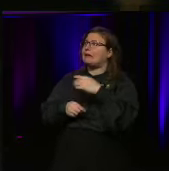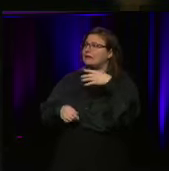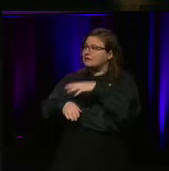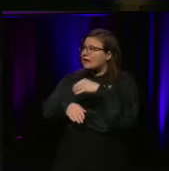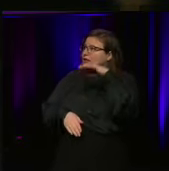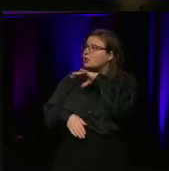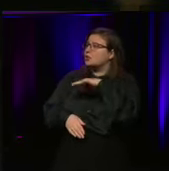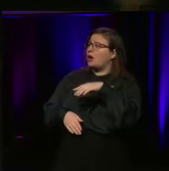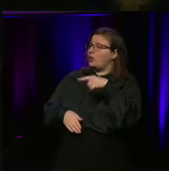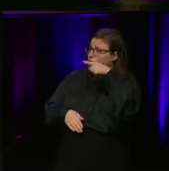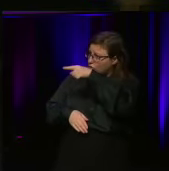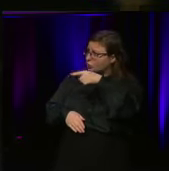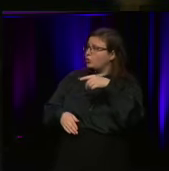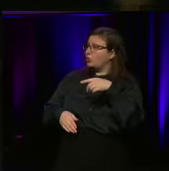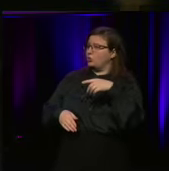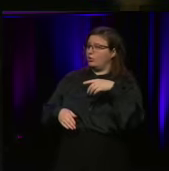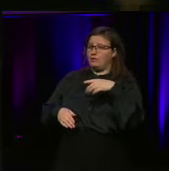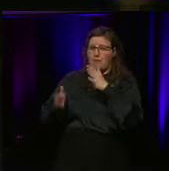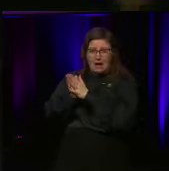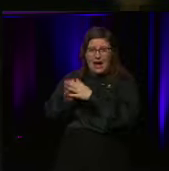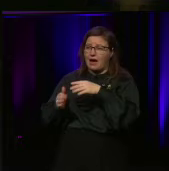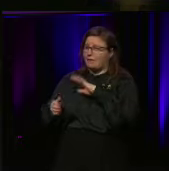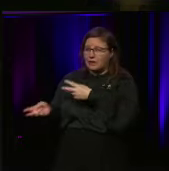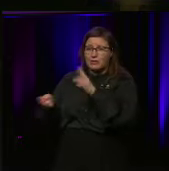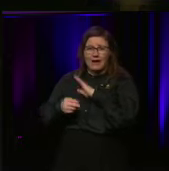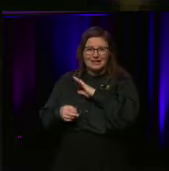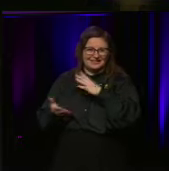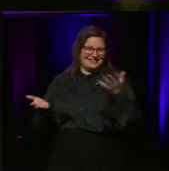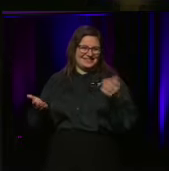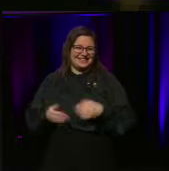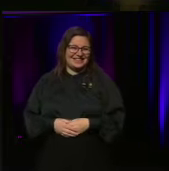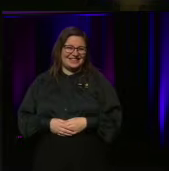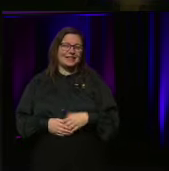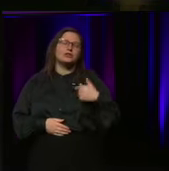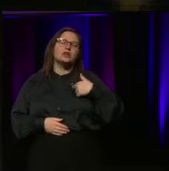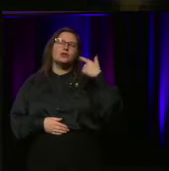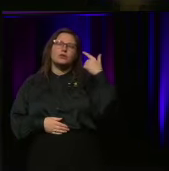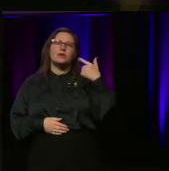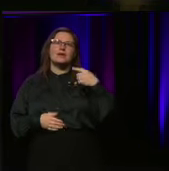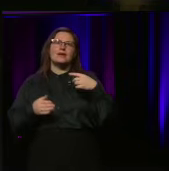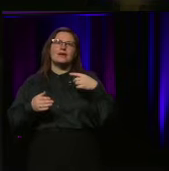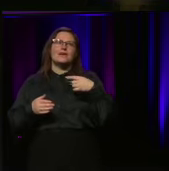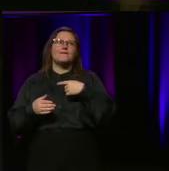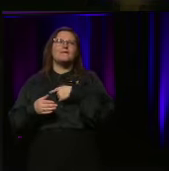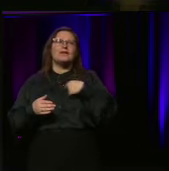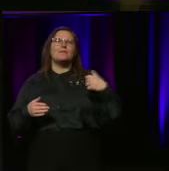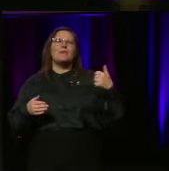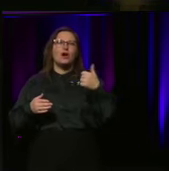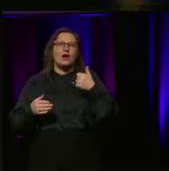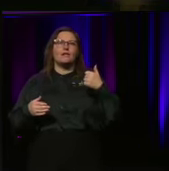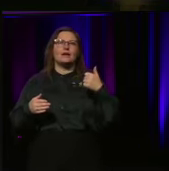took place during democracy. And I think this is why we need to keep, not accept